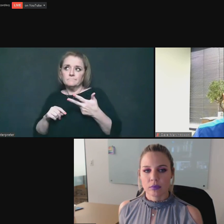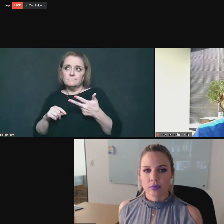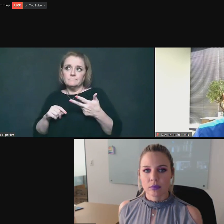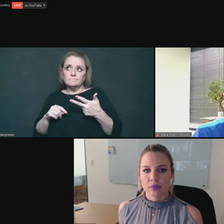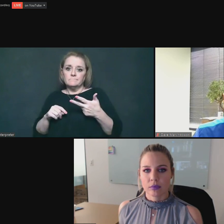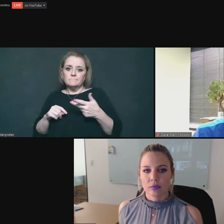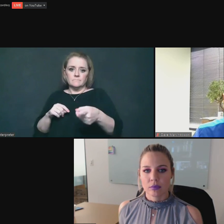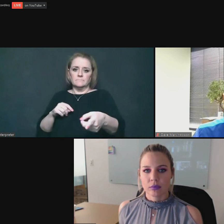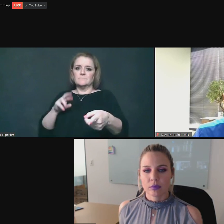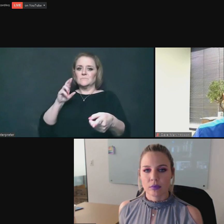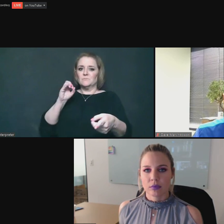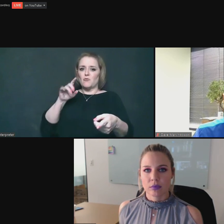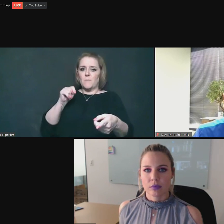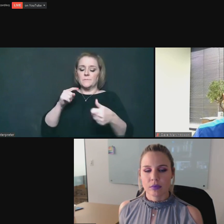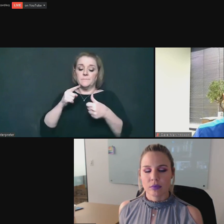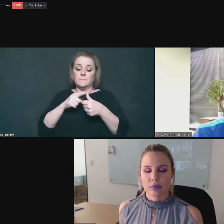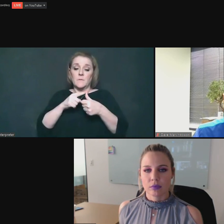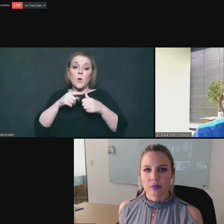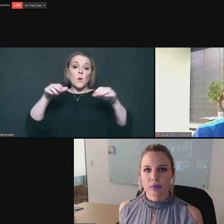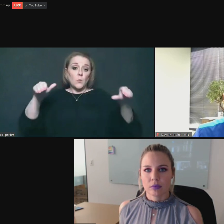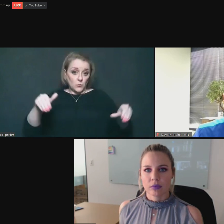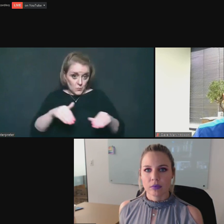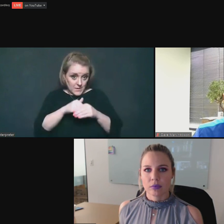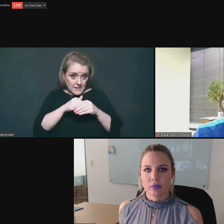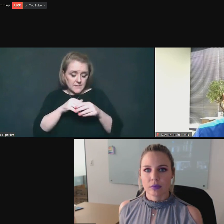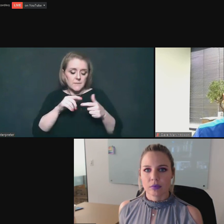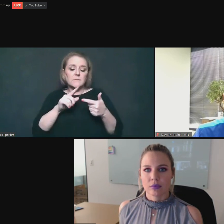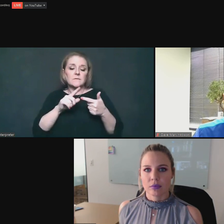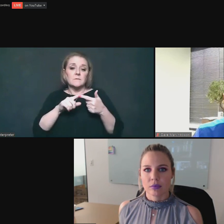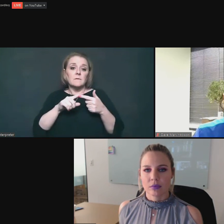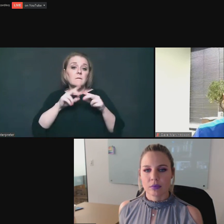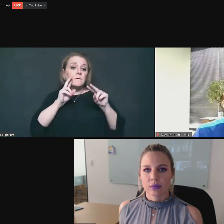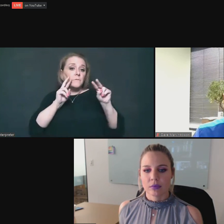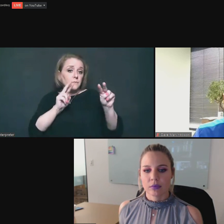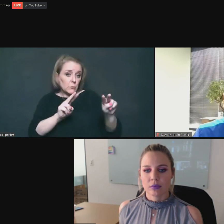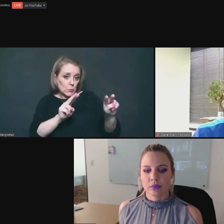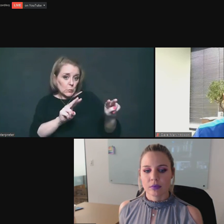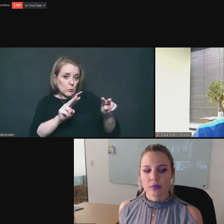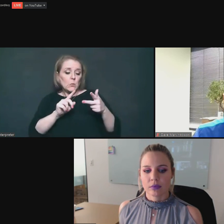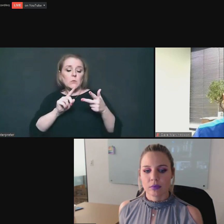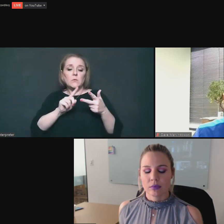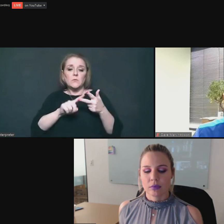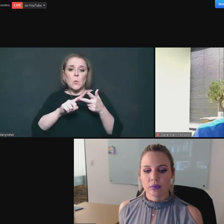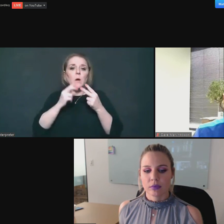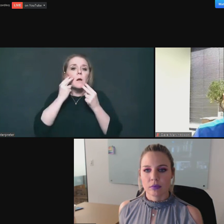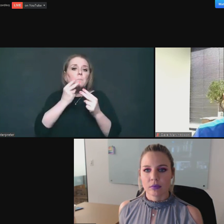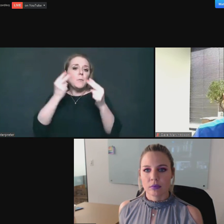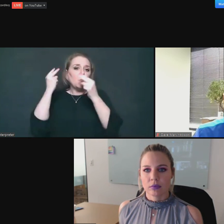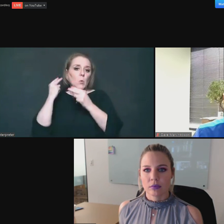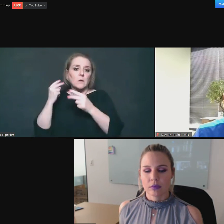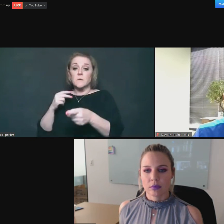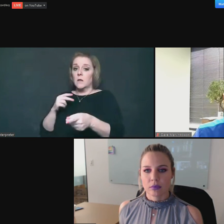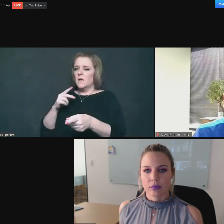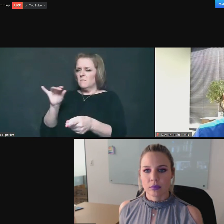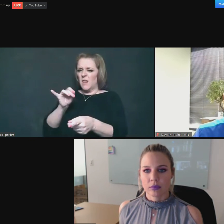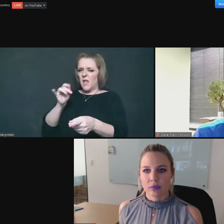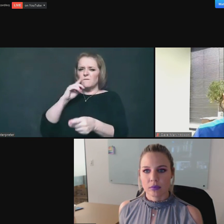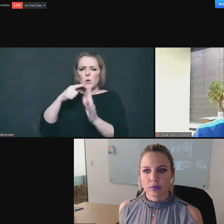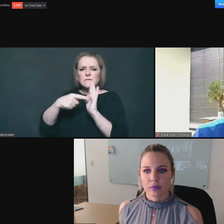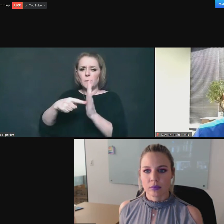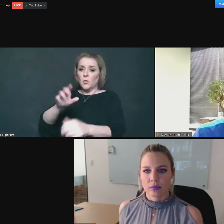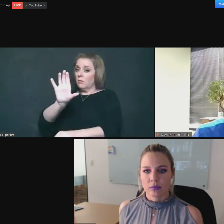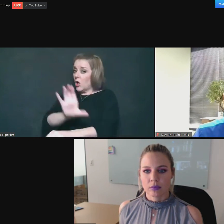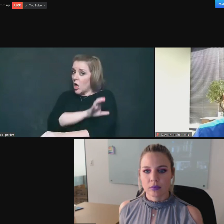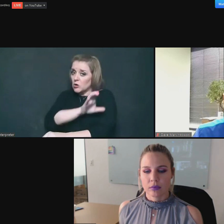Yeah, it's identified as wedding, funerals, or memorials. That's right. That's correct. Okay. So like concerts can't take